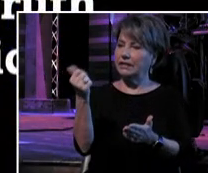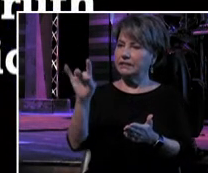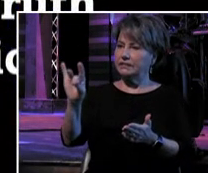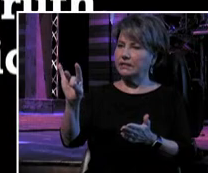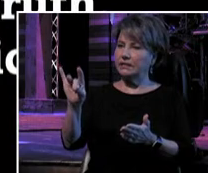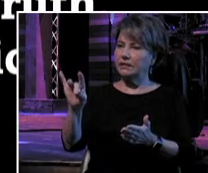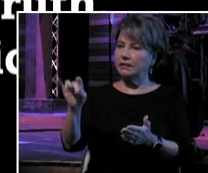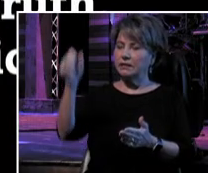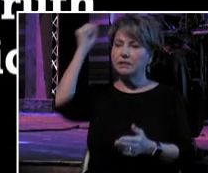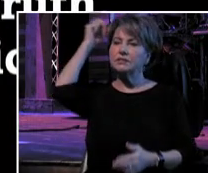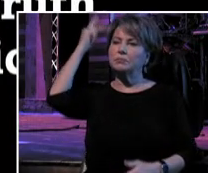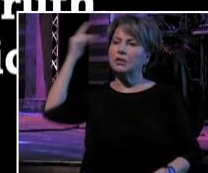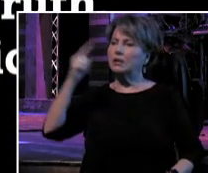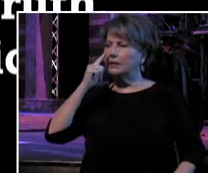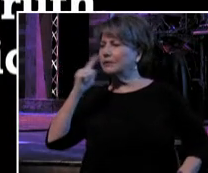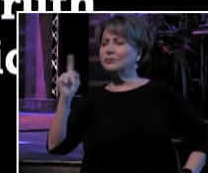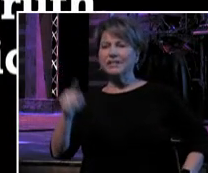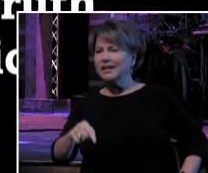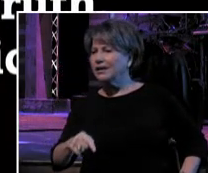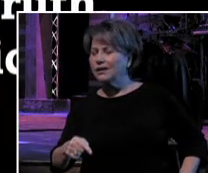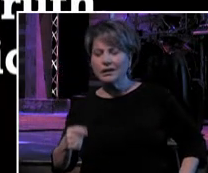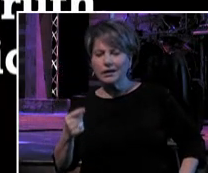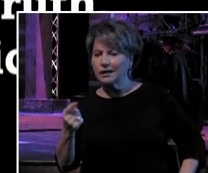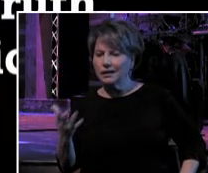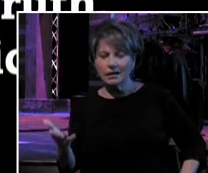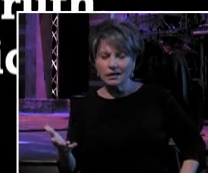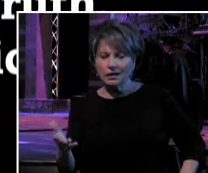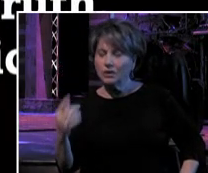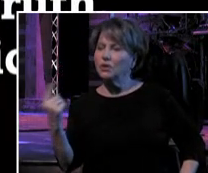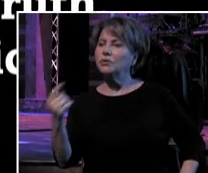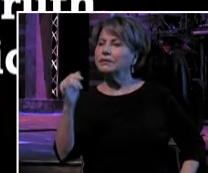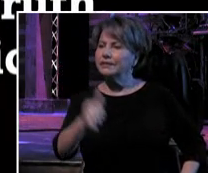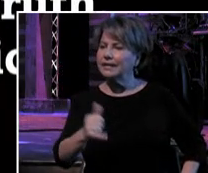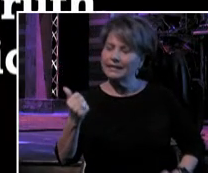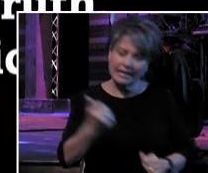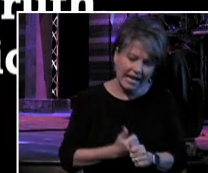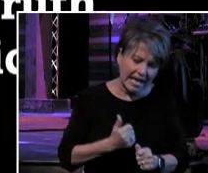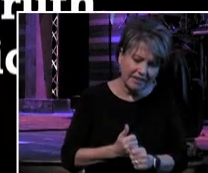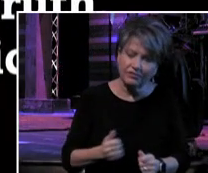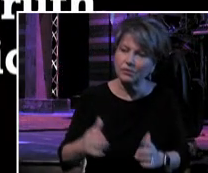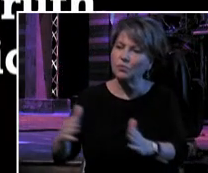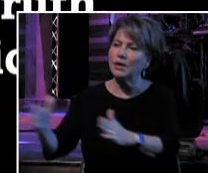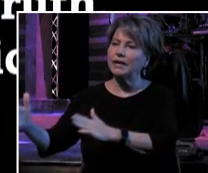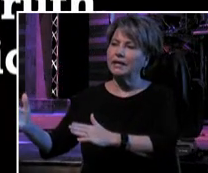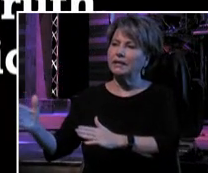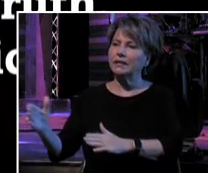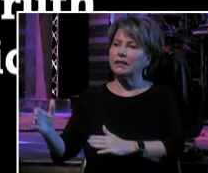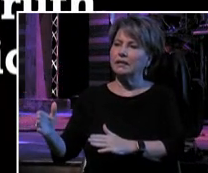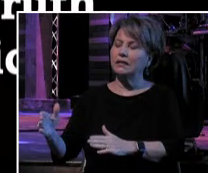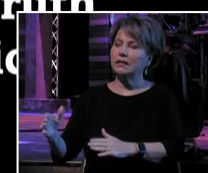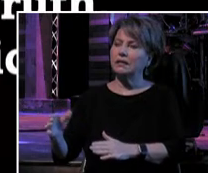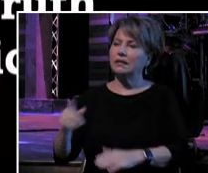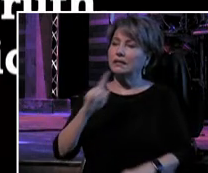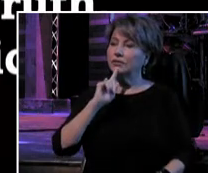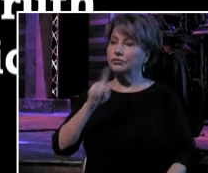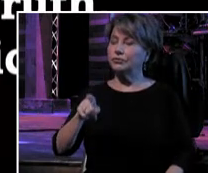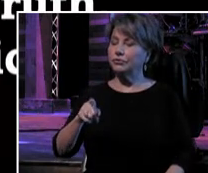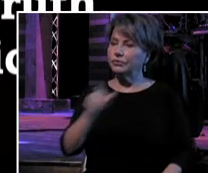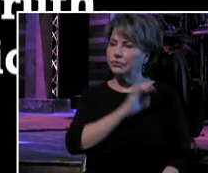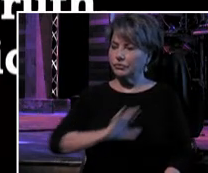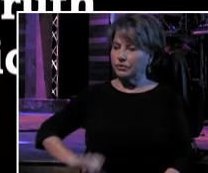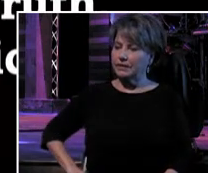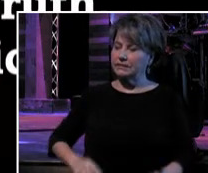care. What then, he says, only that in every way, whether in pretense or in truth, Christ